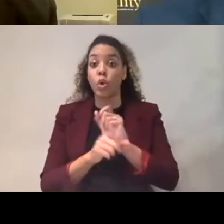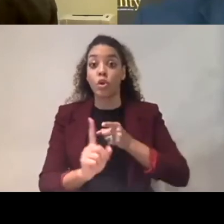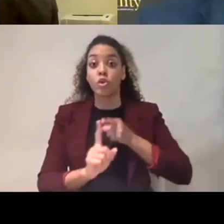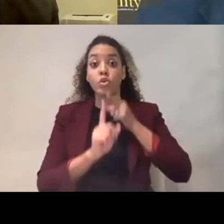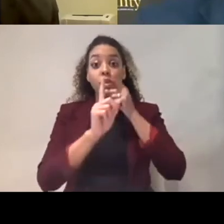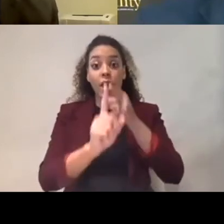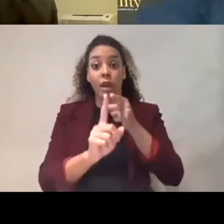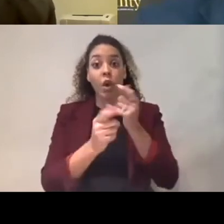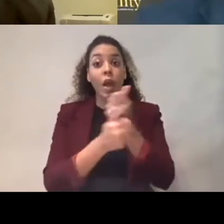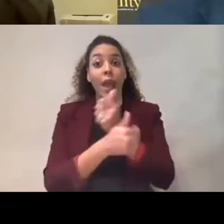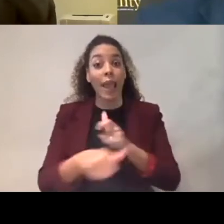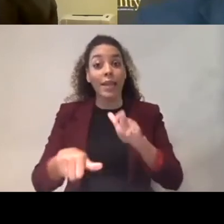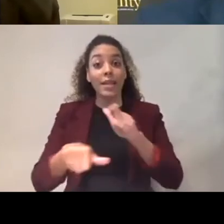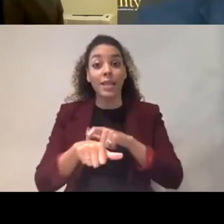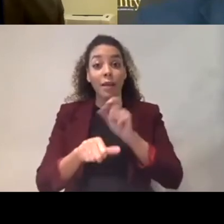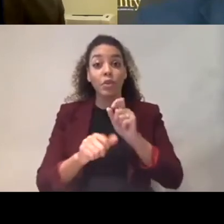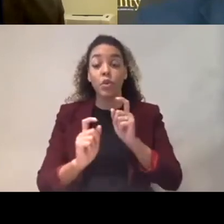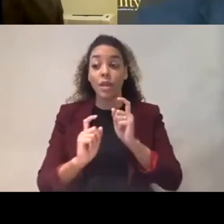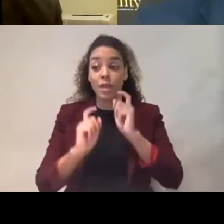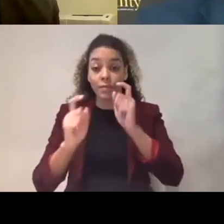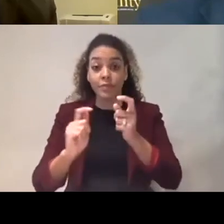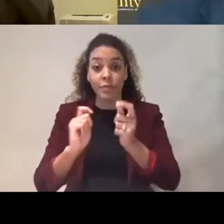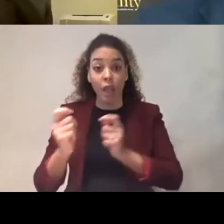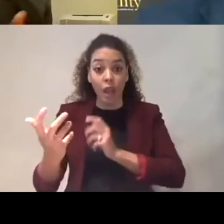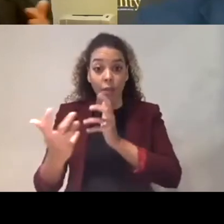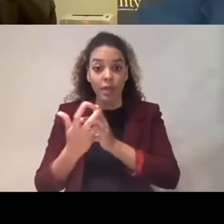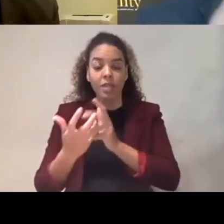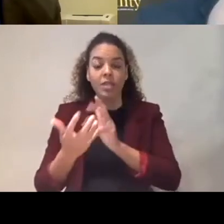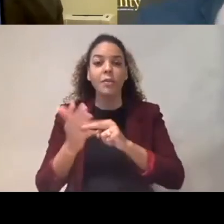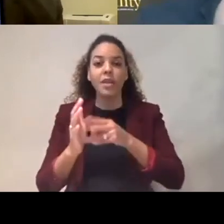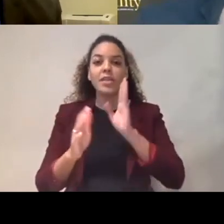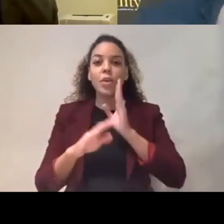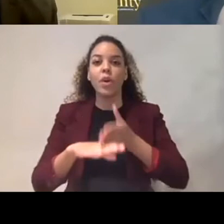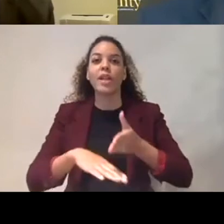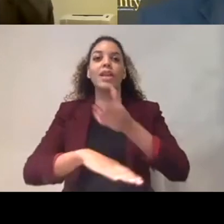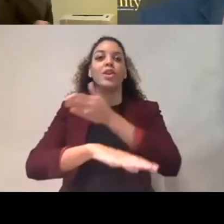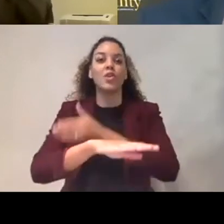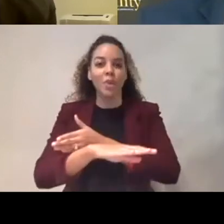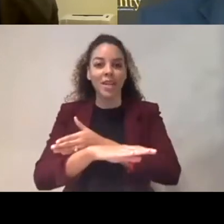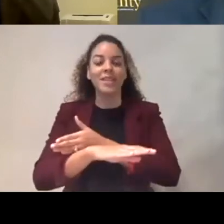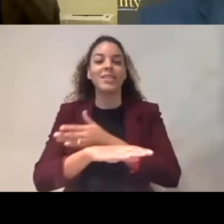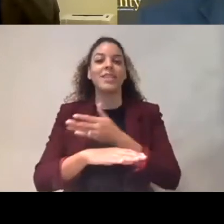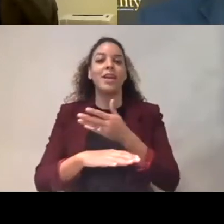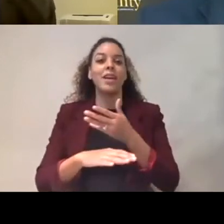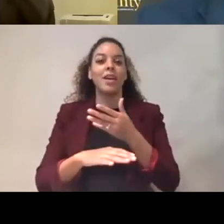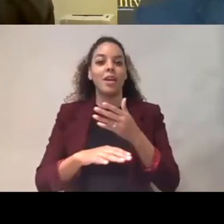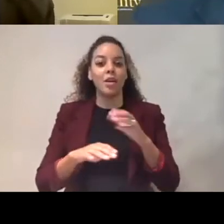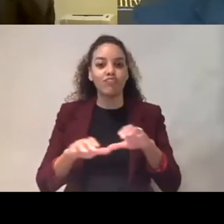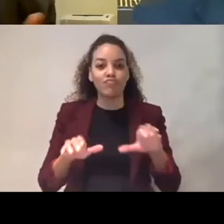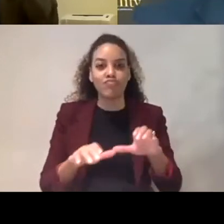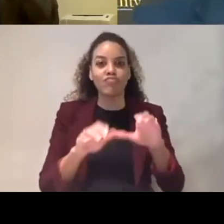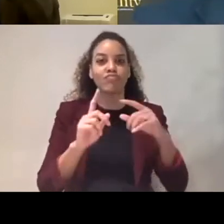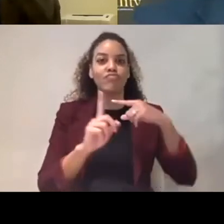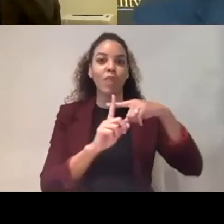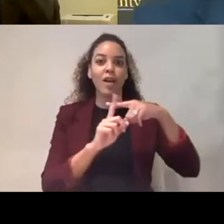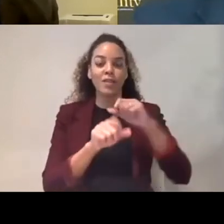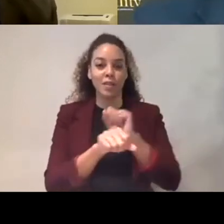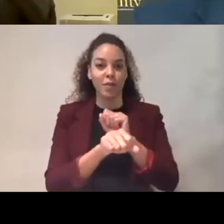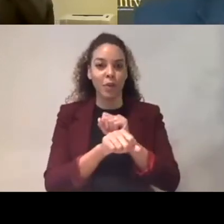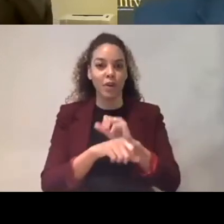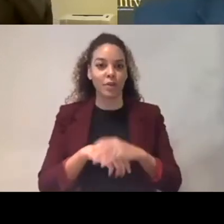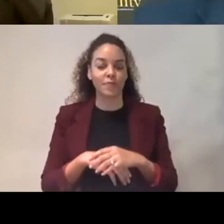an accommodation, it increases productivity. And by law, in almost all cases, it's a good thing to do